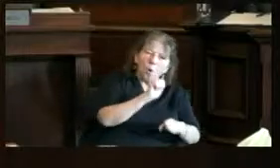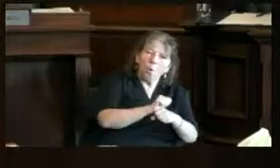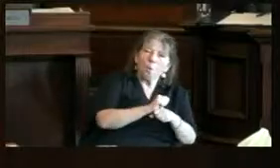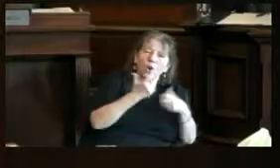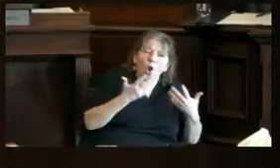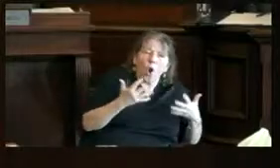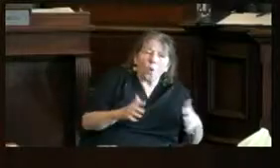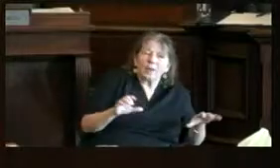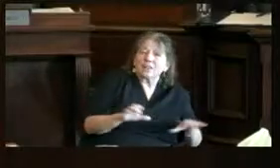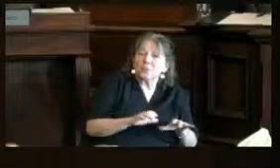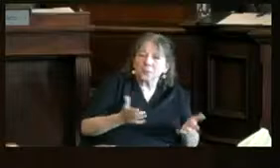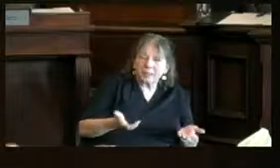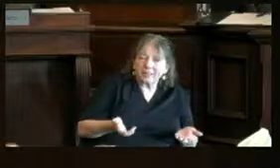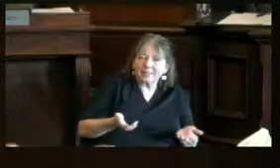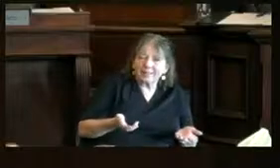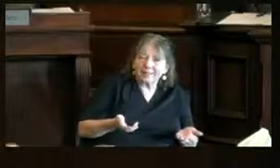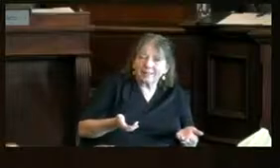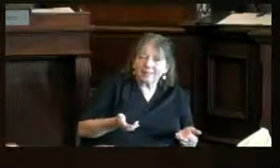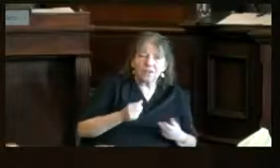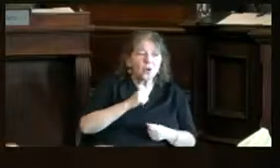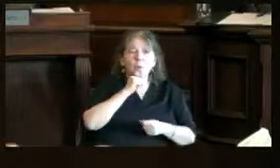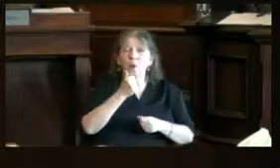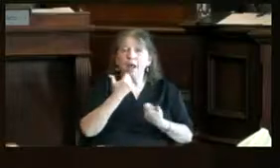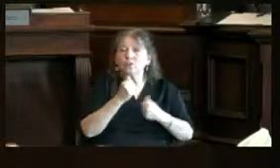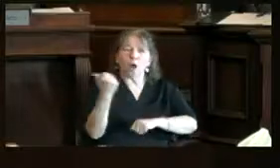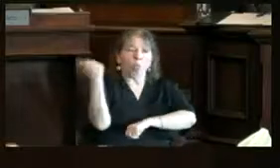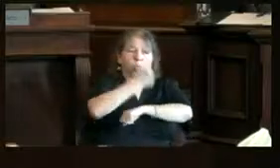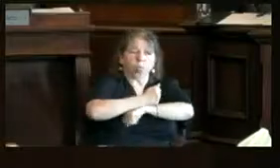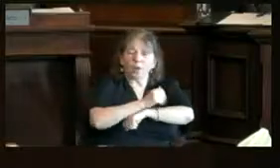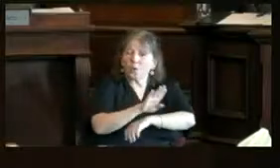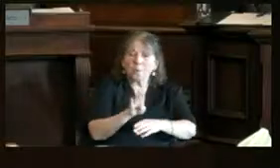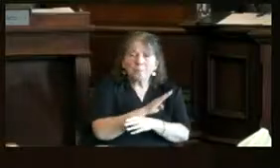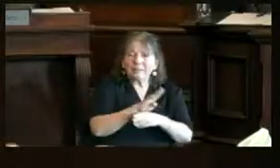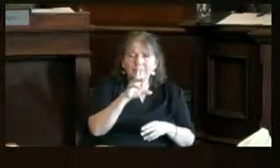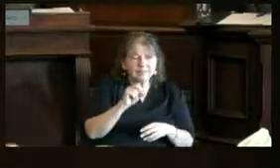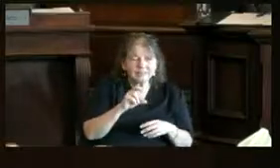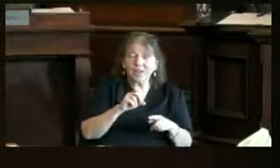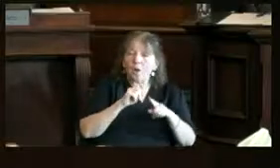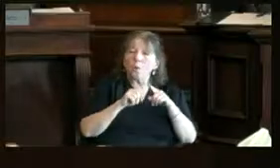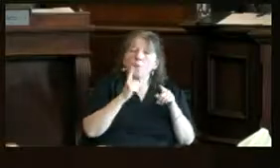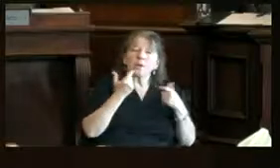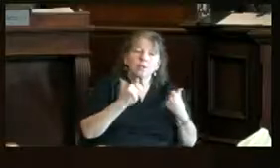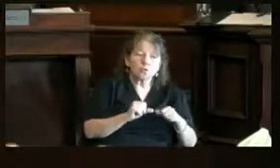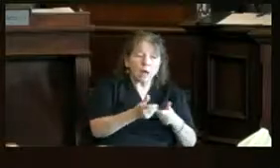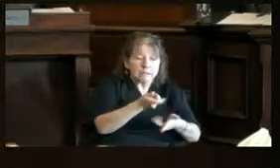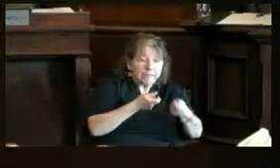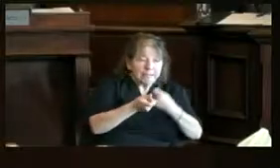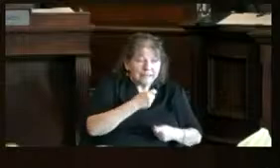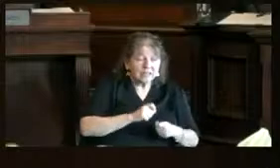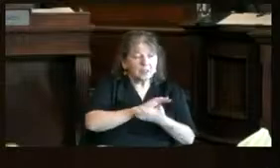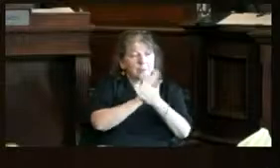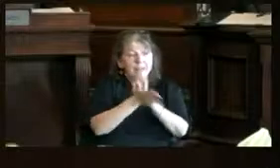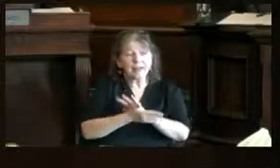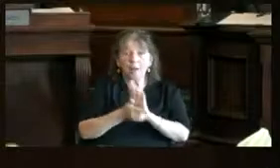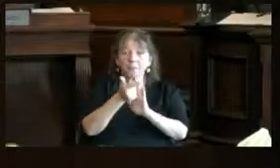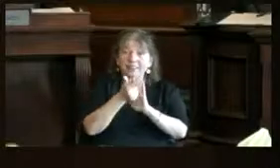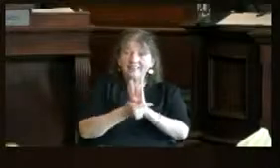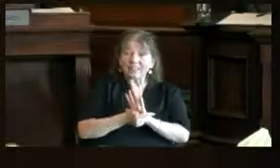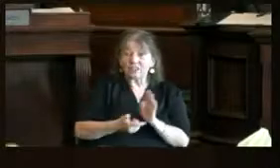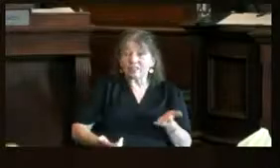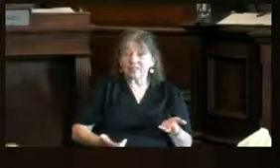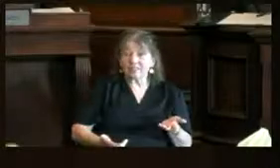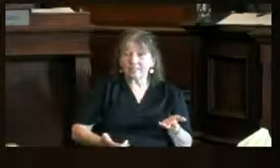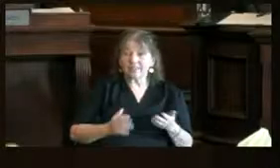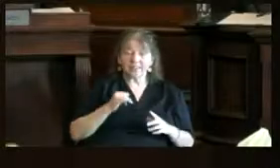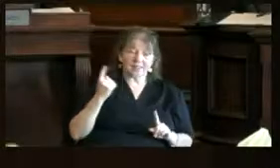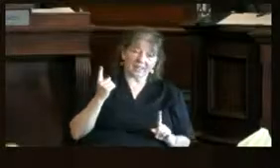already do. We're not trying to get you to do anything other than what you already do. We're just trying to make it legal while you do it. That's the